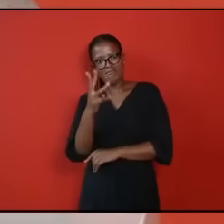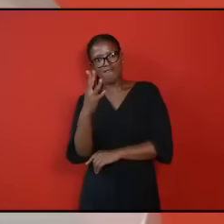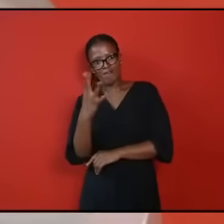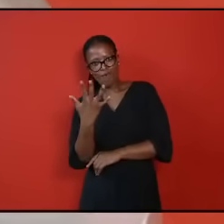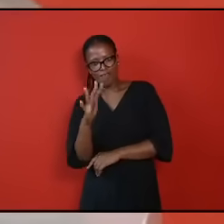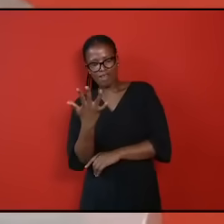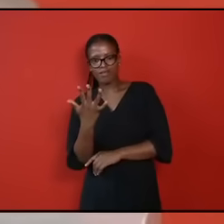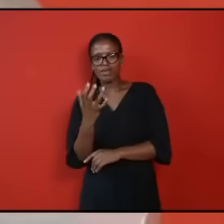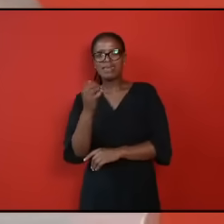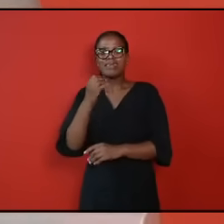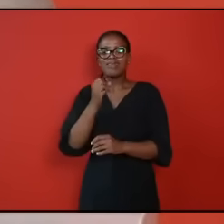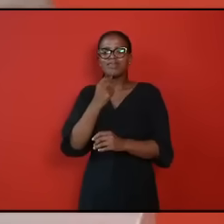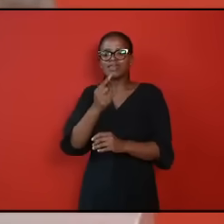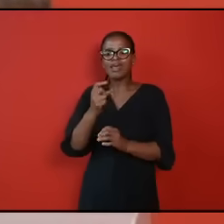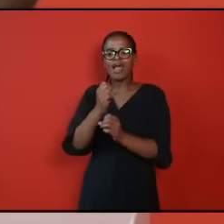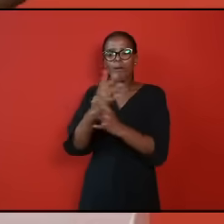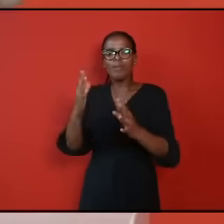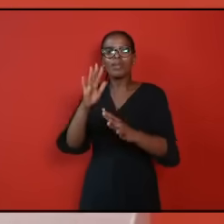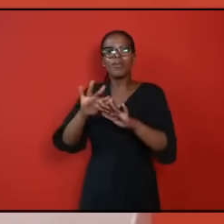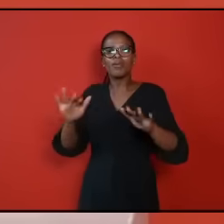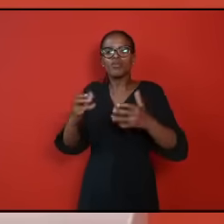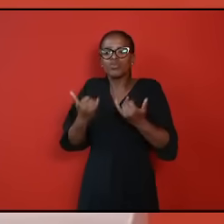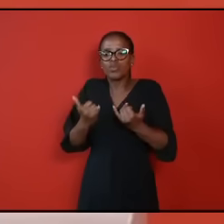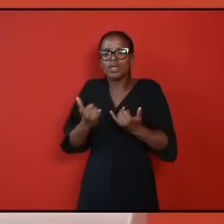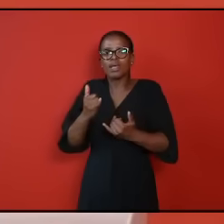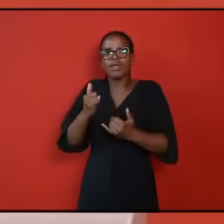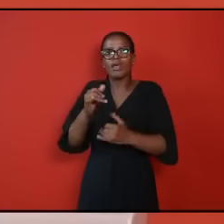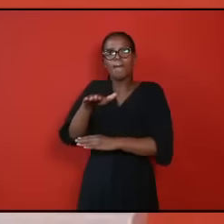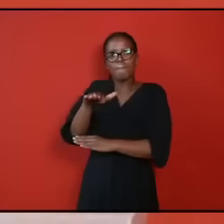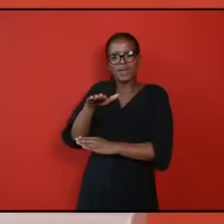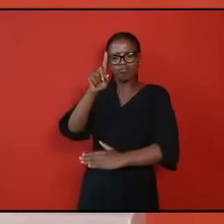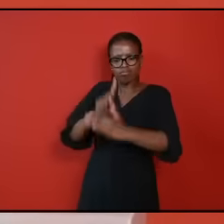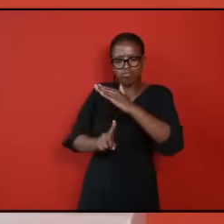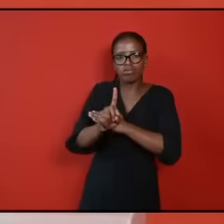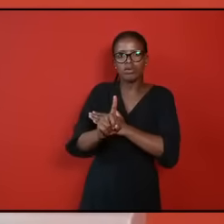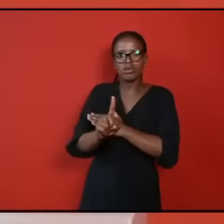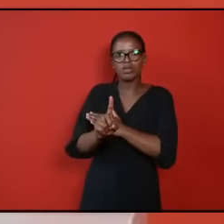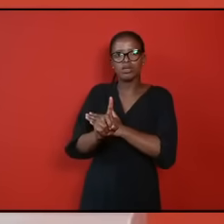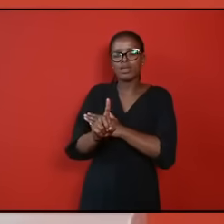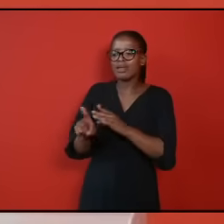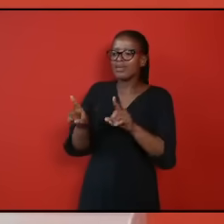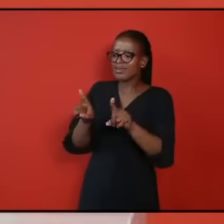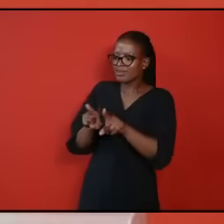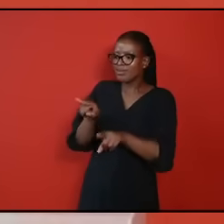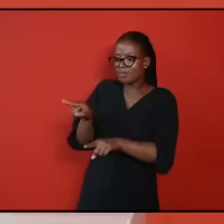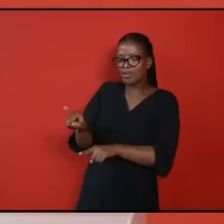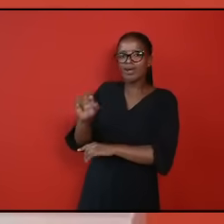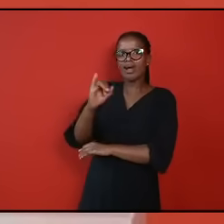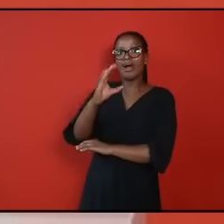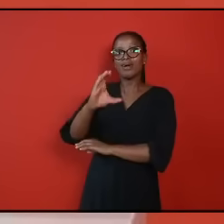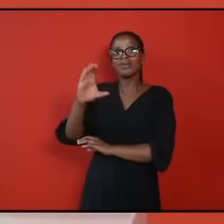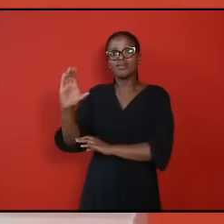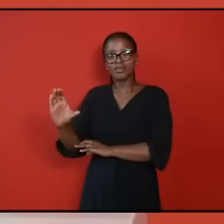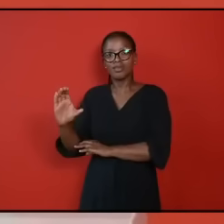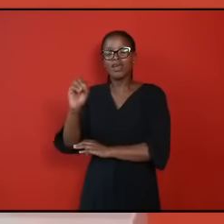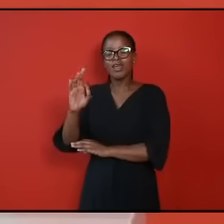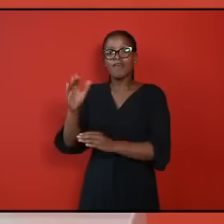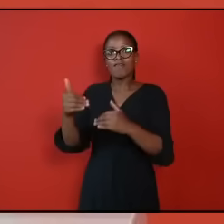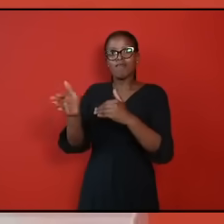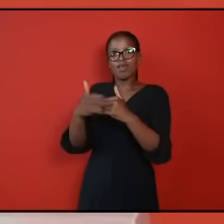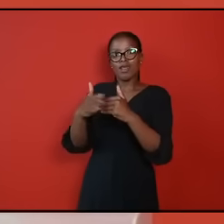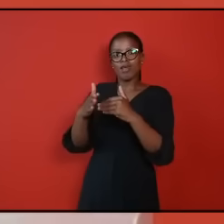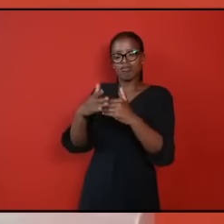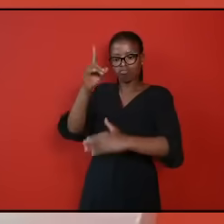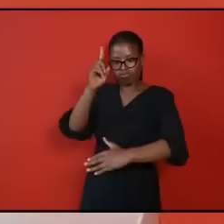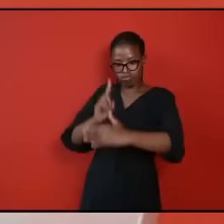So there at the IEC, when you enter the gate, when you're about to enter the